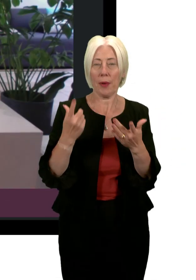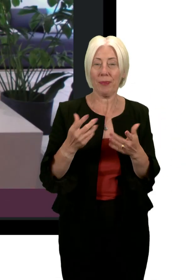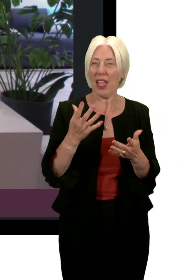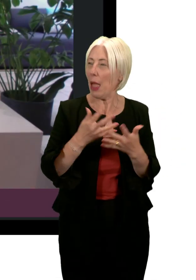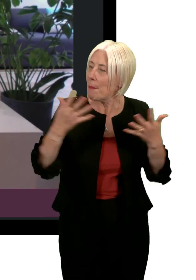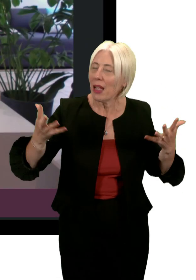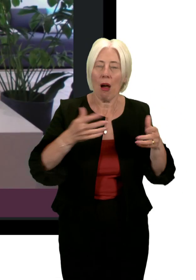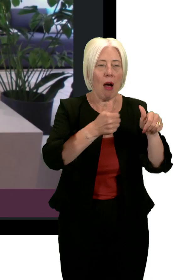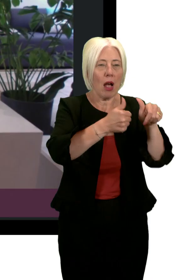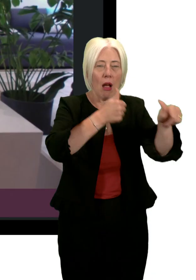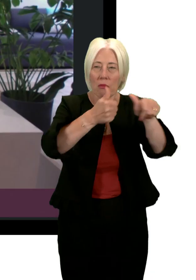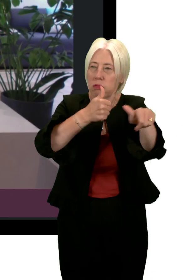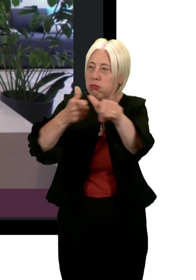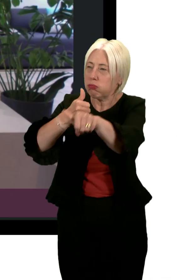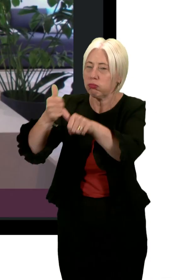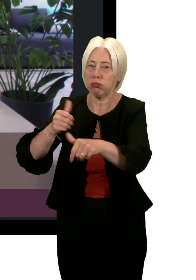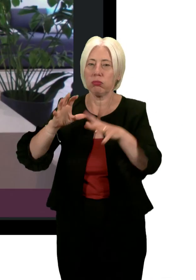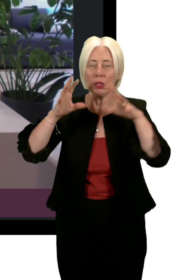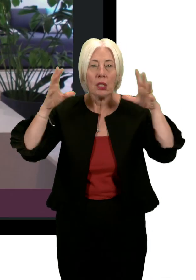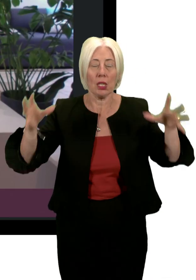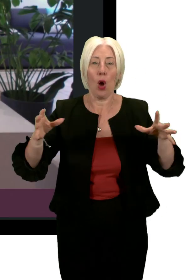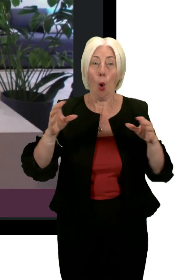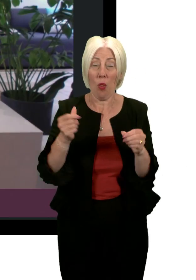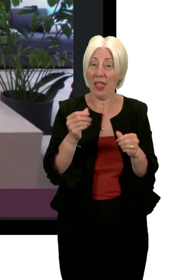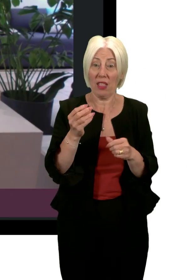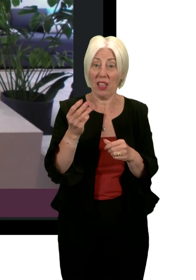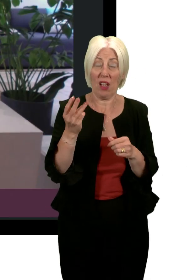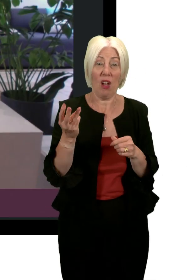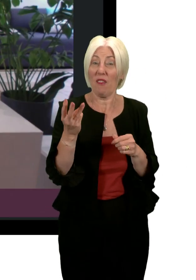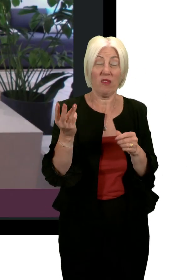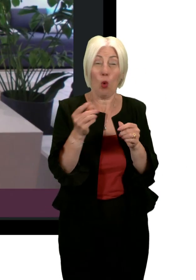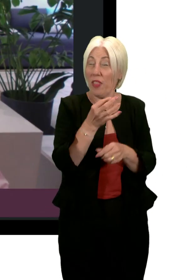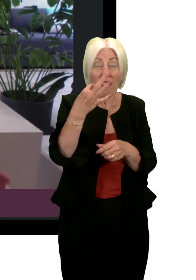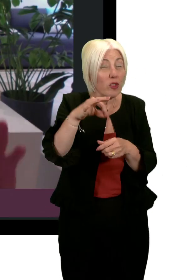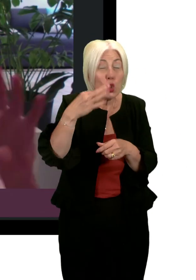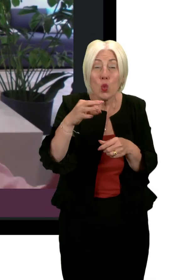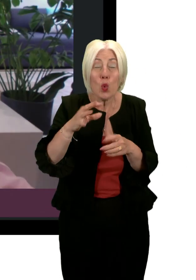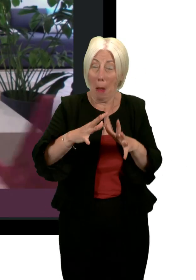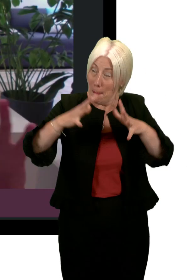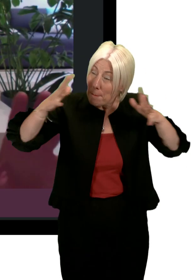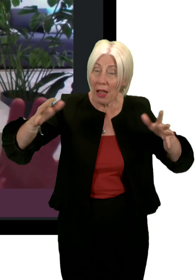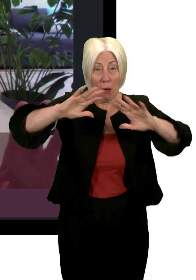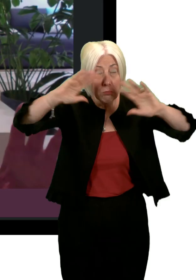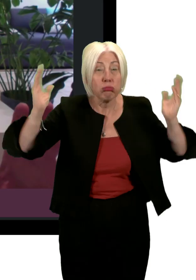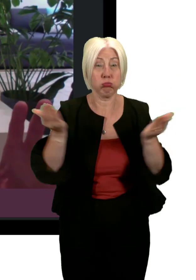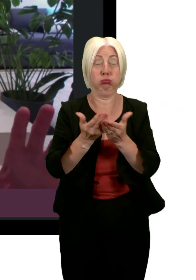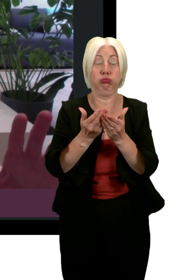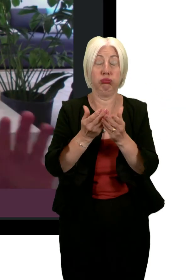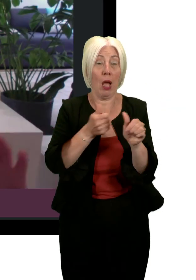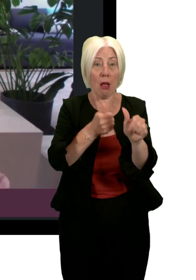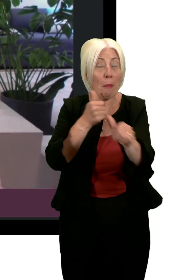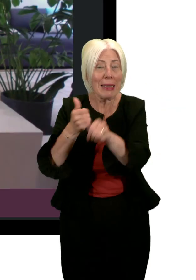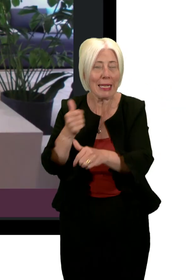corporate capture of our food system on the part of a handful of transnational corporations, different ones operating at different points in the